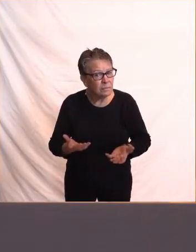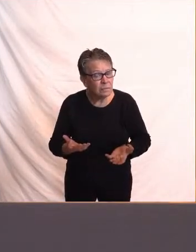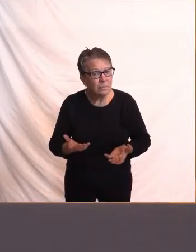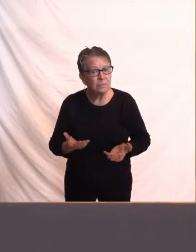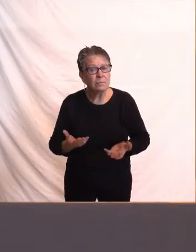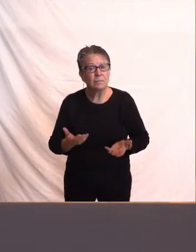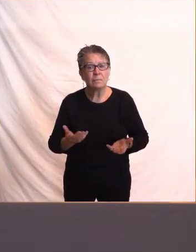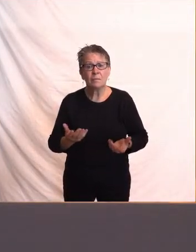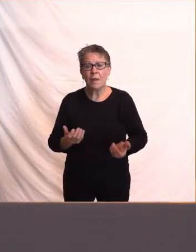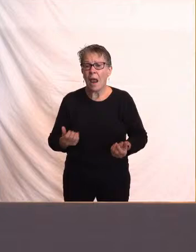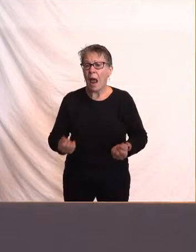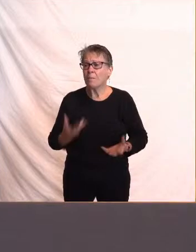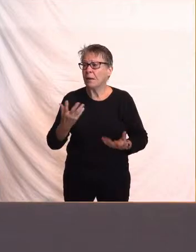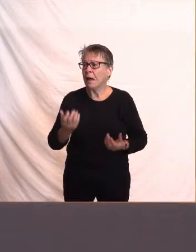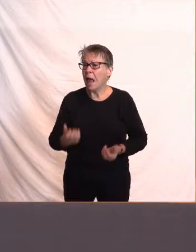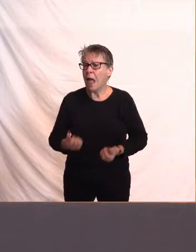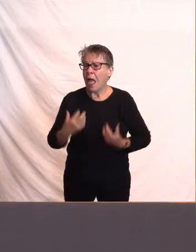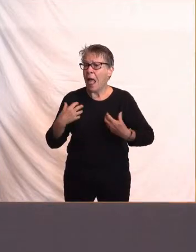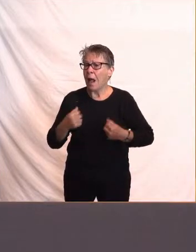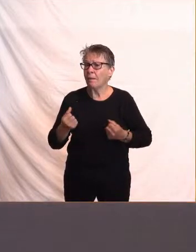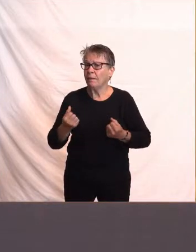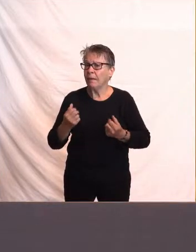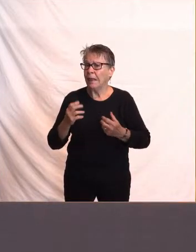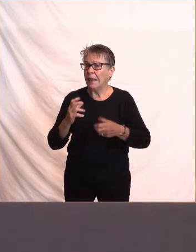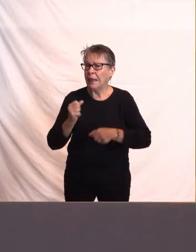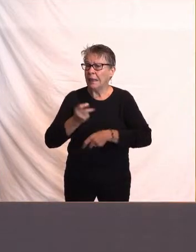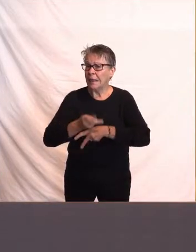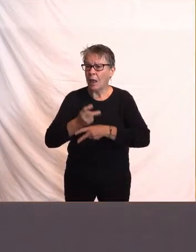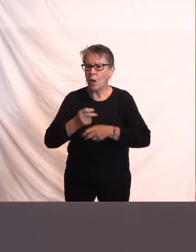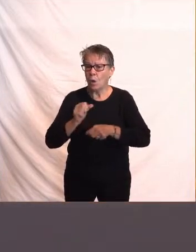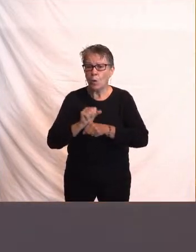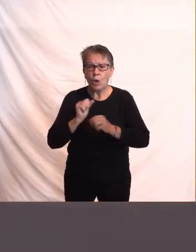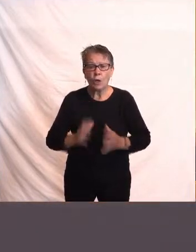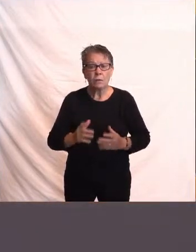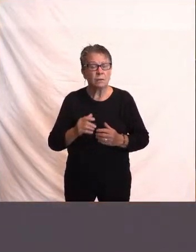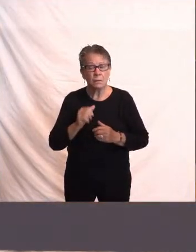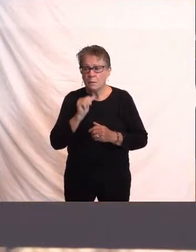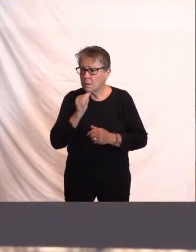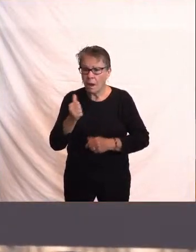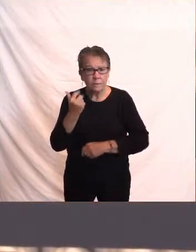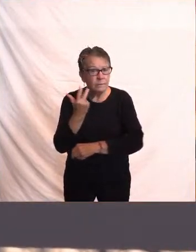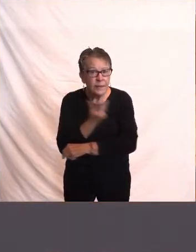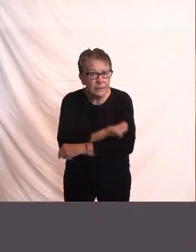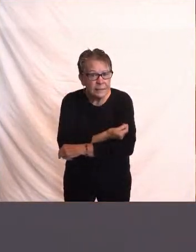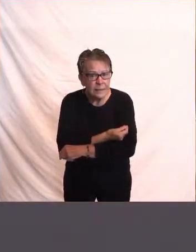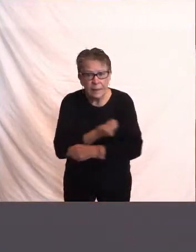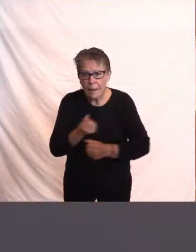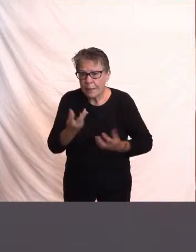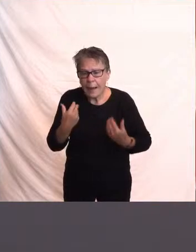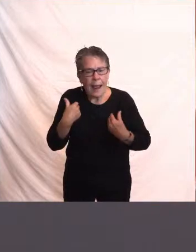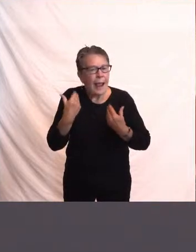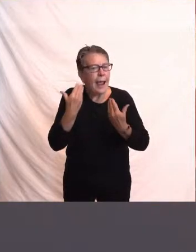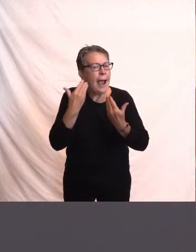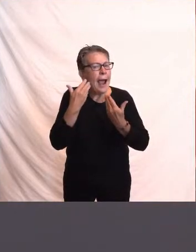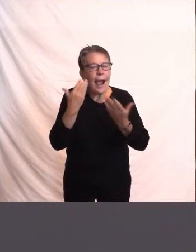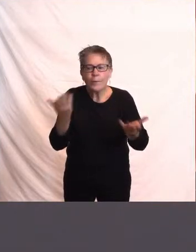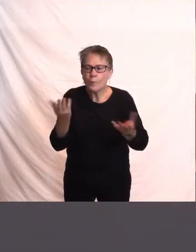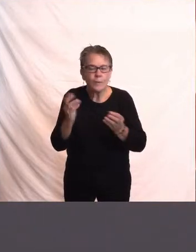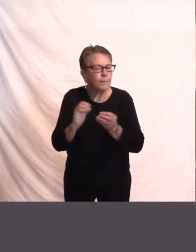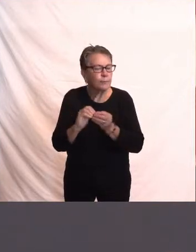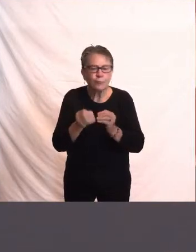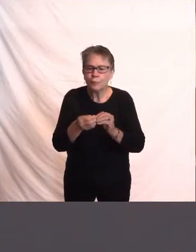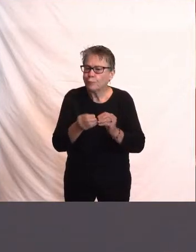on particularly the local health officials who you work with so closely? There's not enough words of gratitude for the work that the local